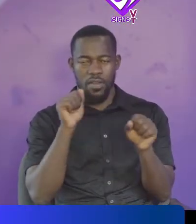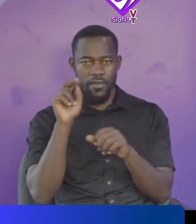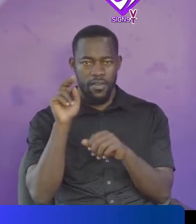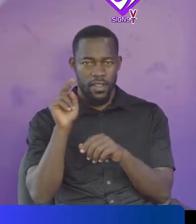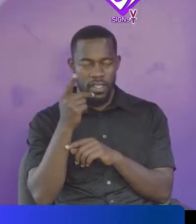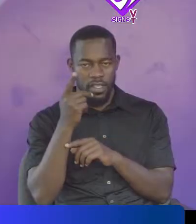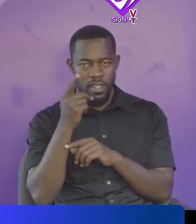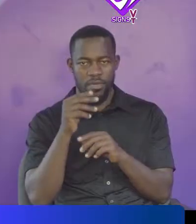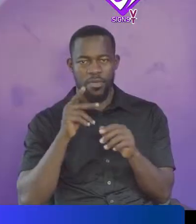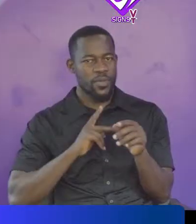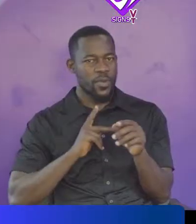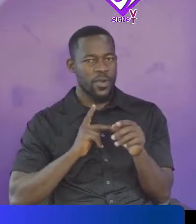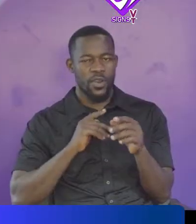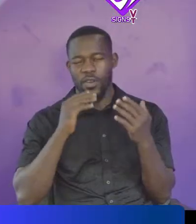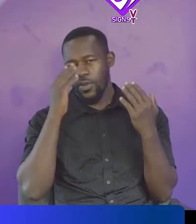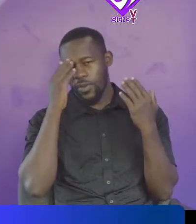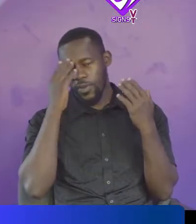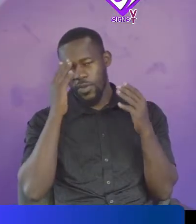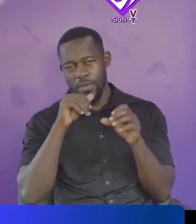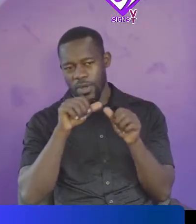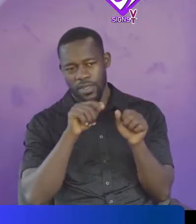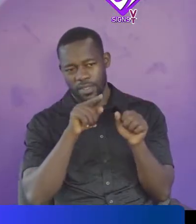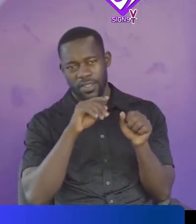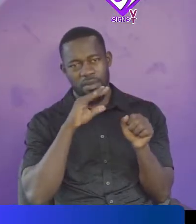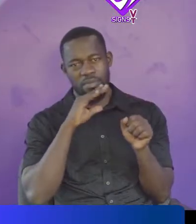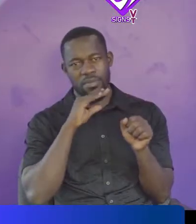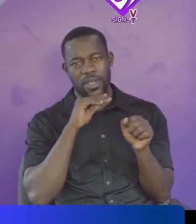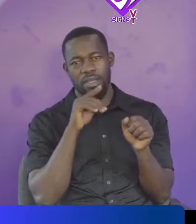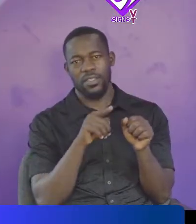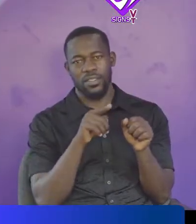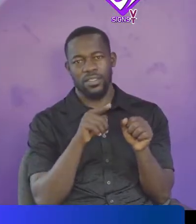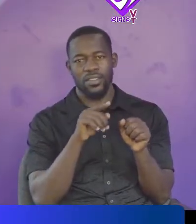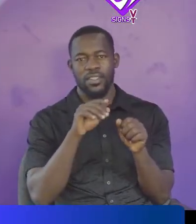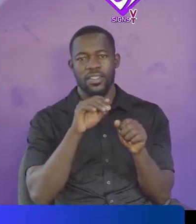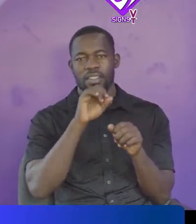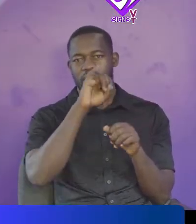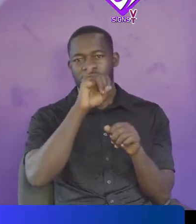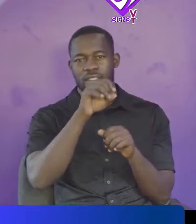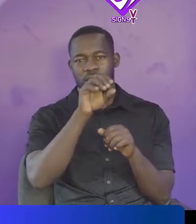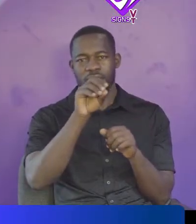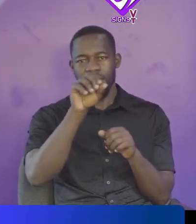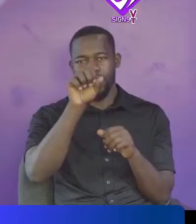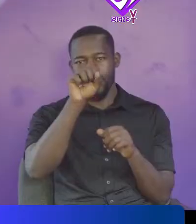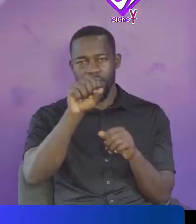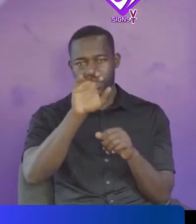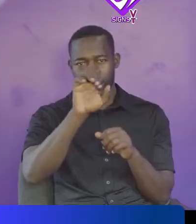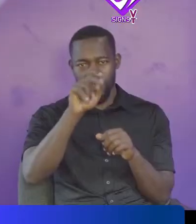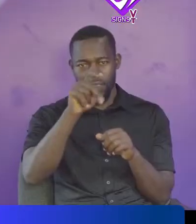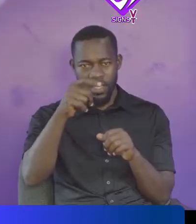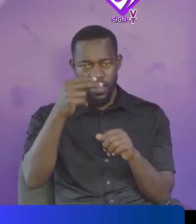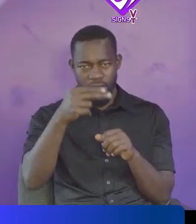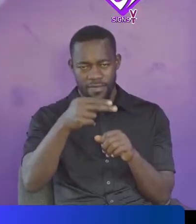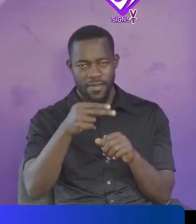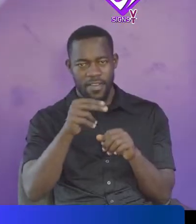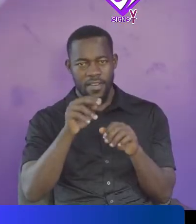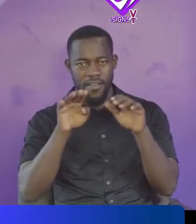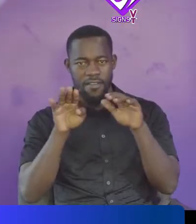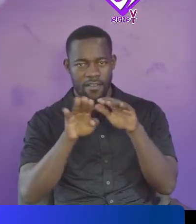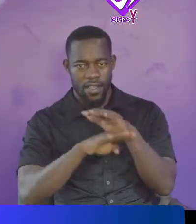even know. I was even wondering who is Joseph Murumbi. Joseph Murumbi was the Vice President of the Republic of Kenya.